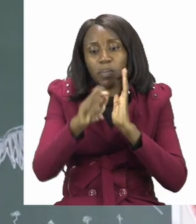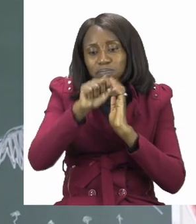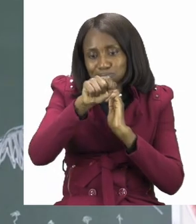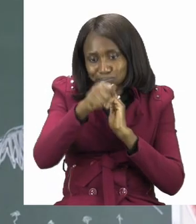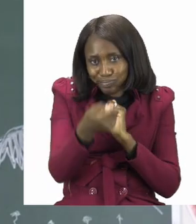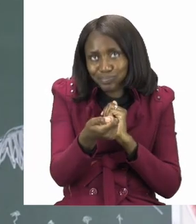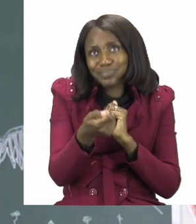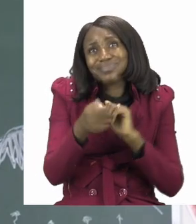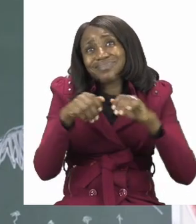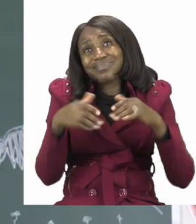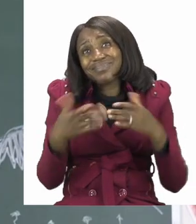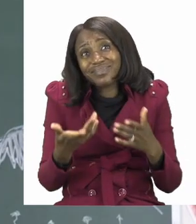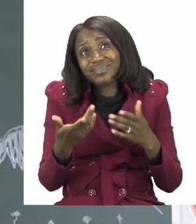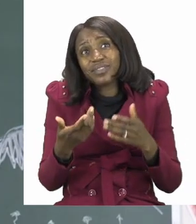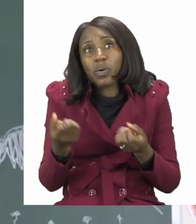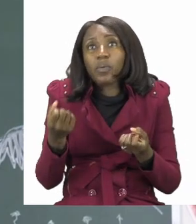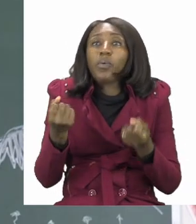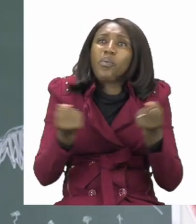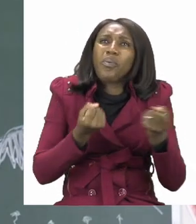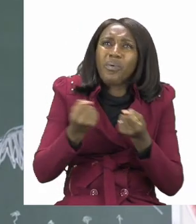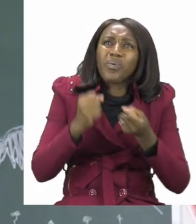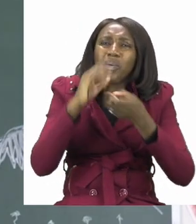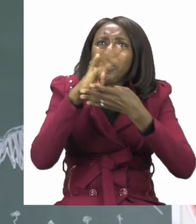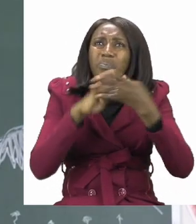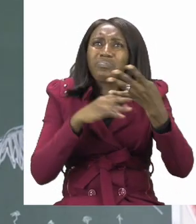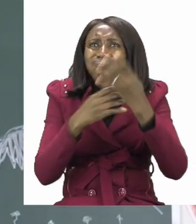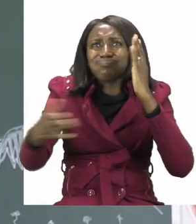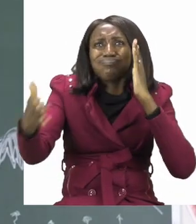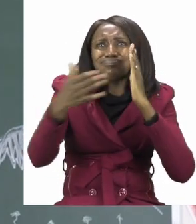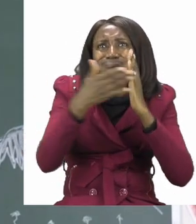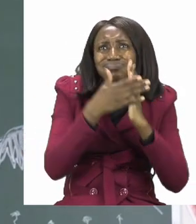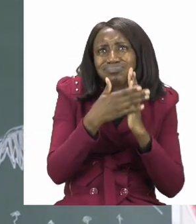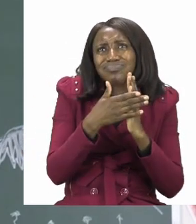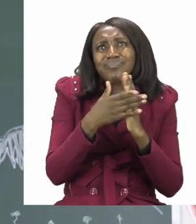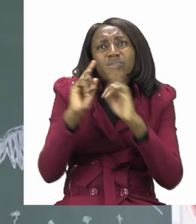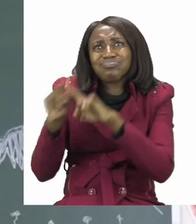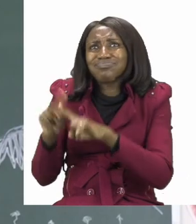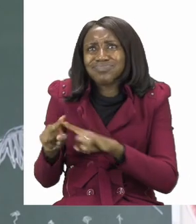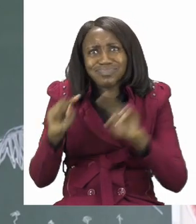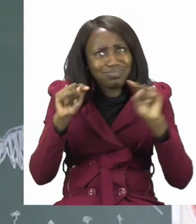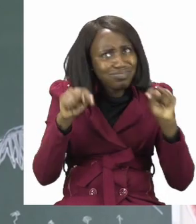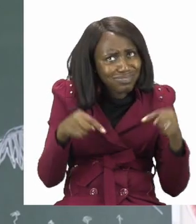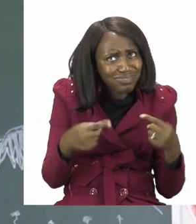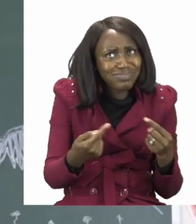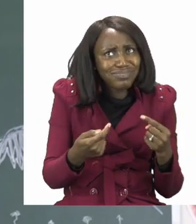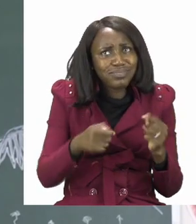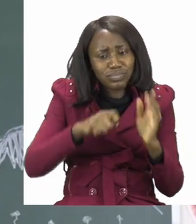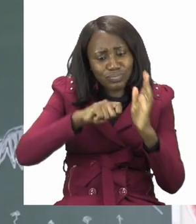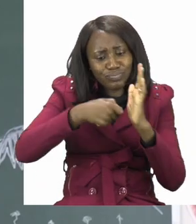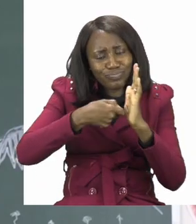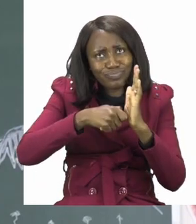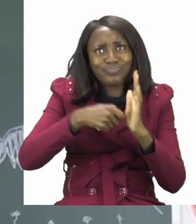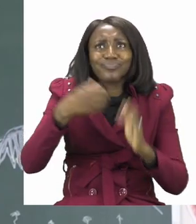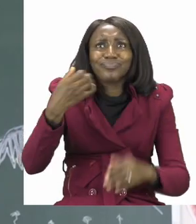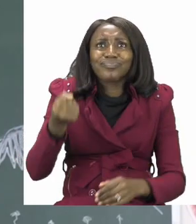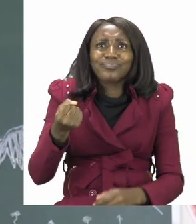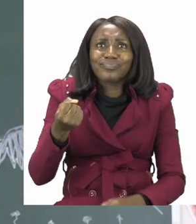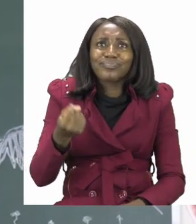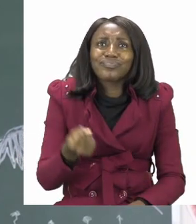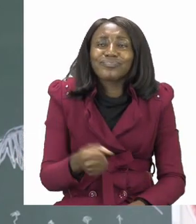well, and to unlock gates and even safes where we keep valuable things. So the